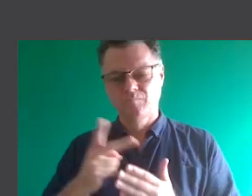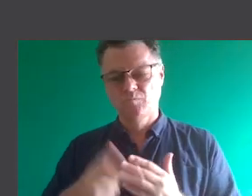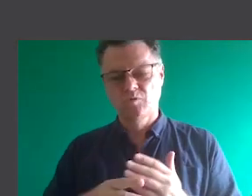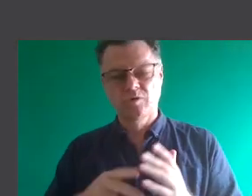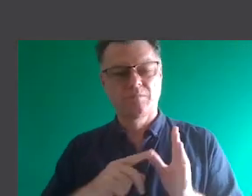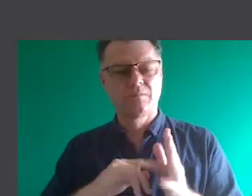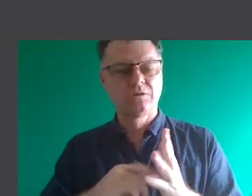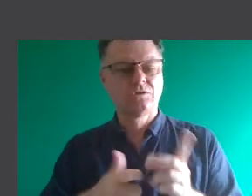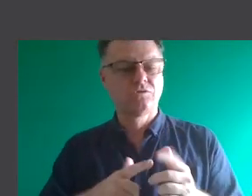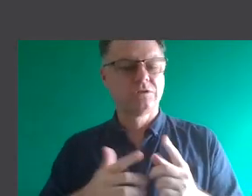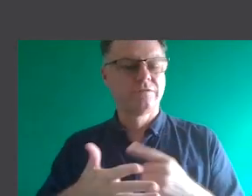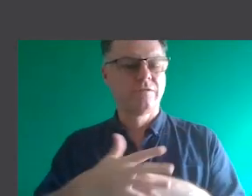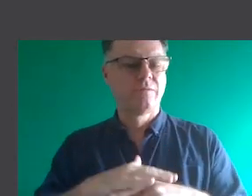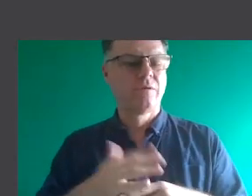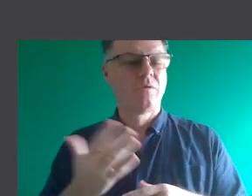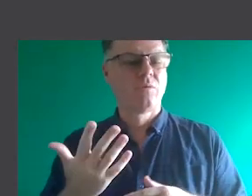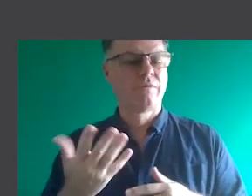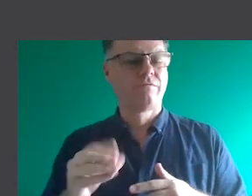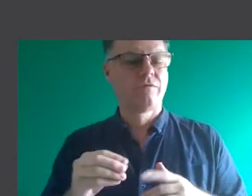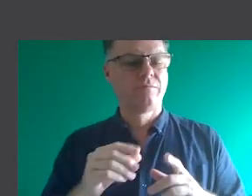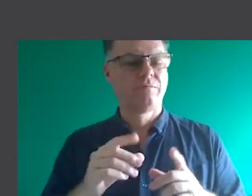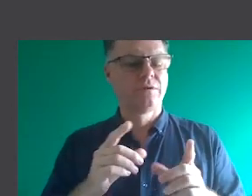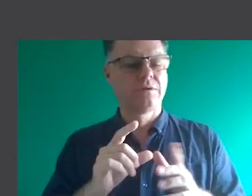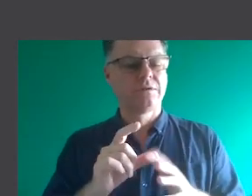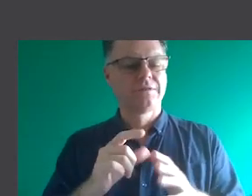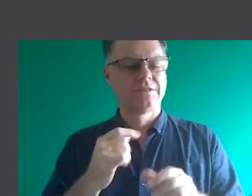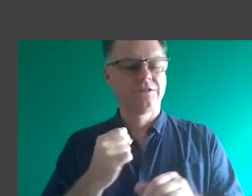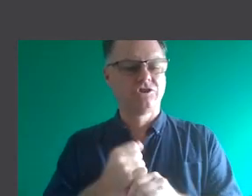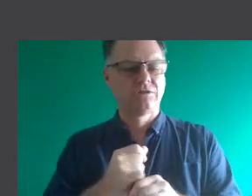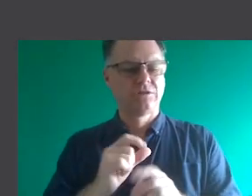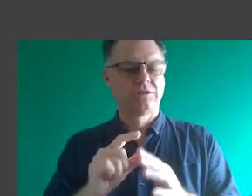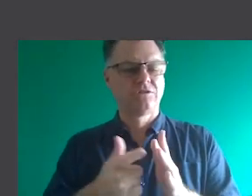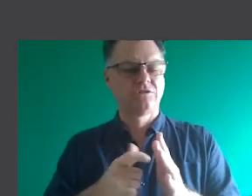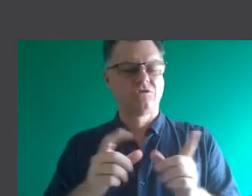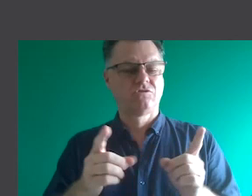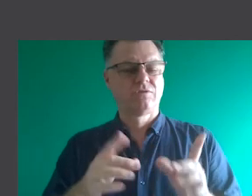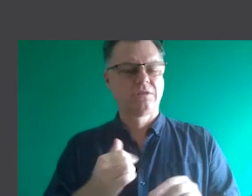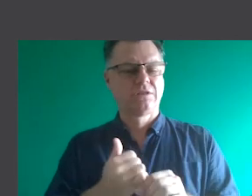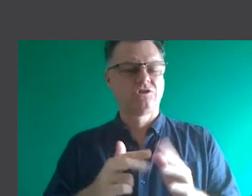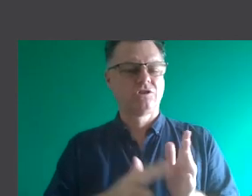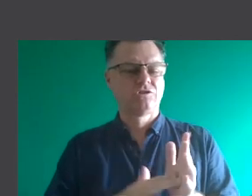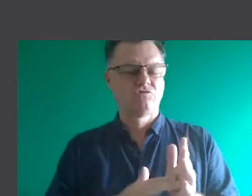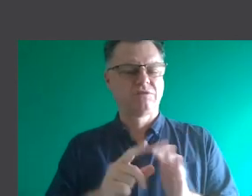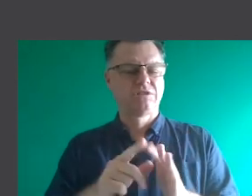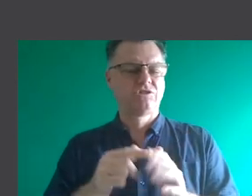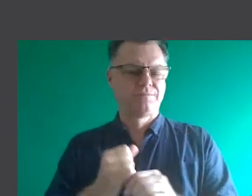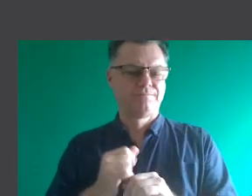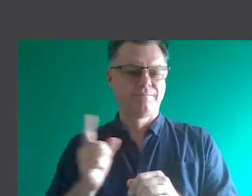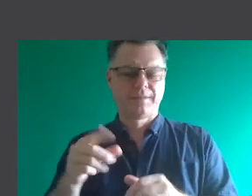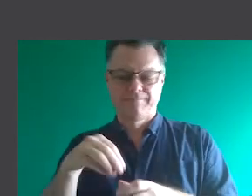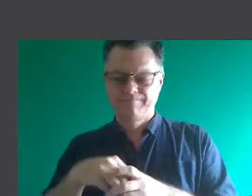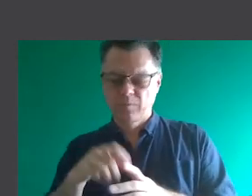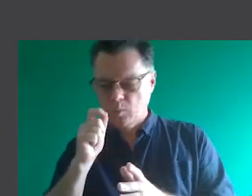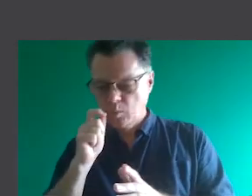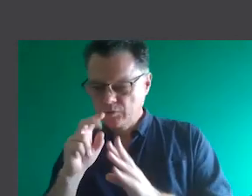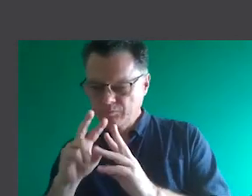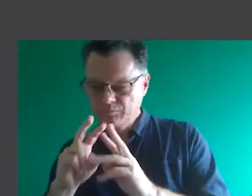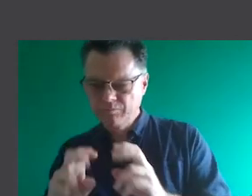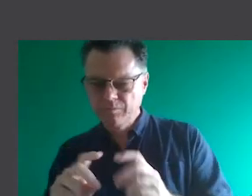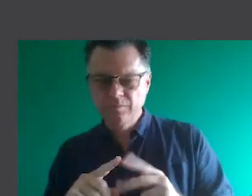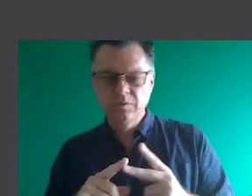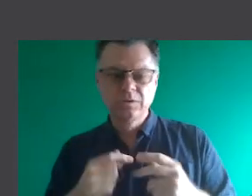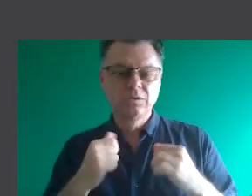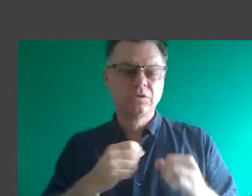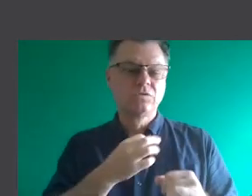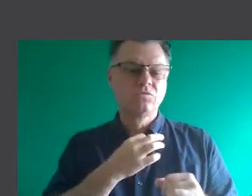In terms of our program assurance environment, this is led out of the Office of the Director General. So we have a program assurance group, which has